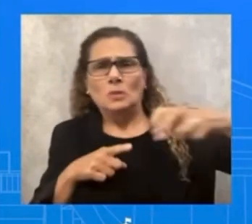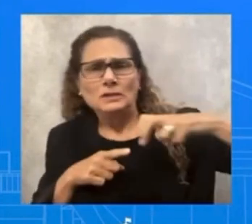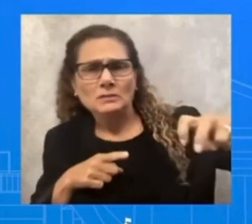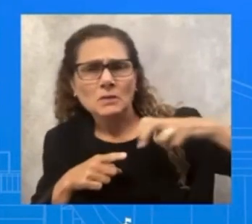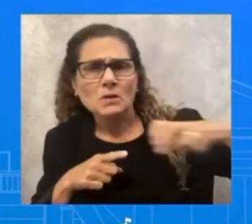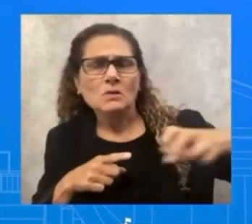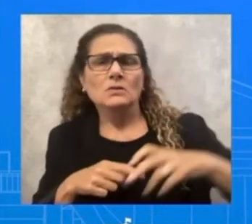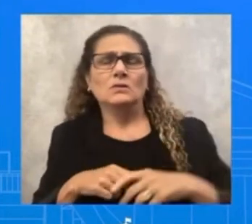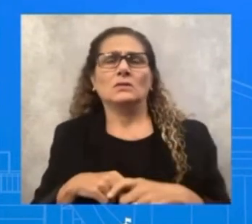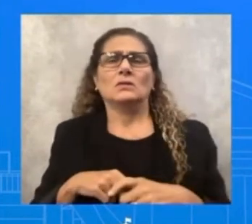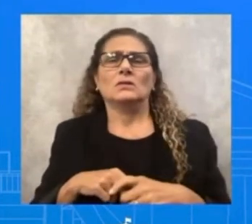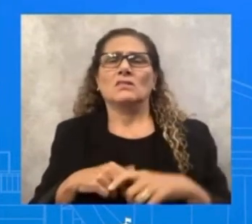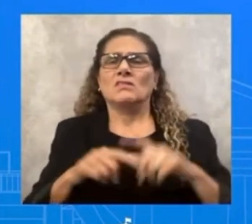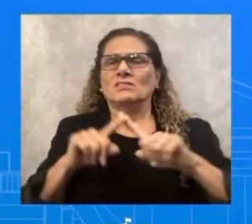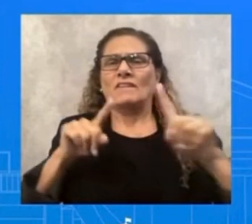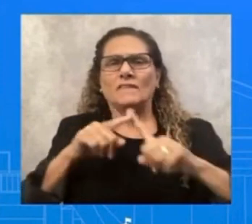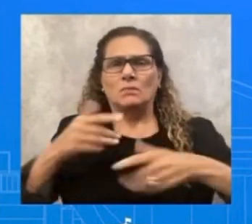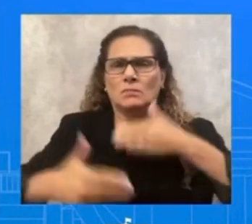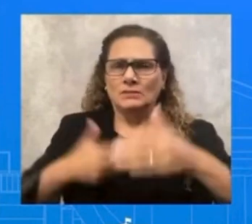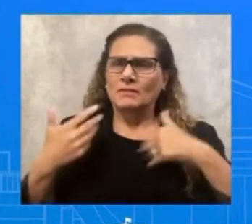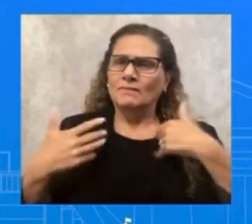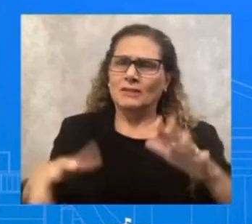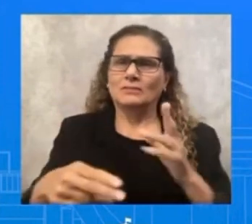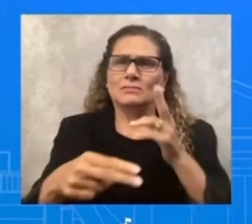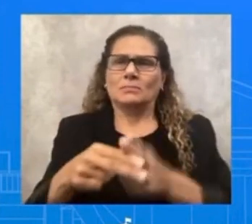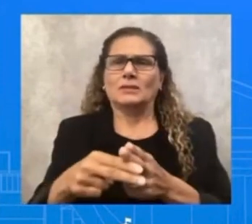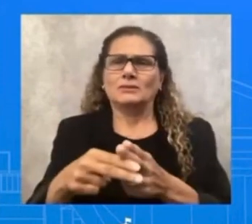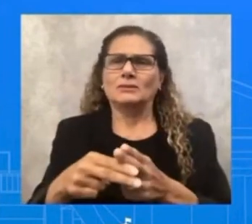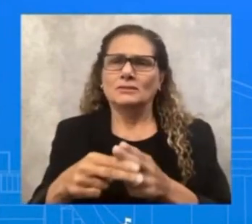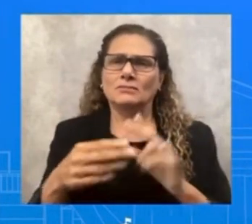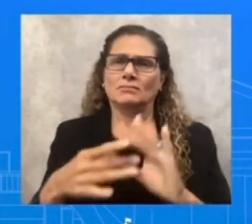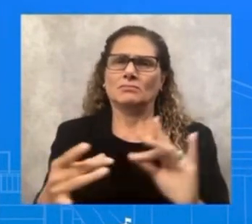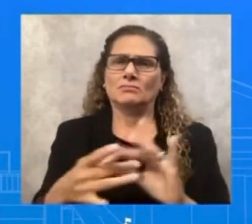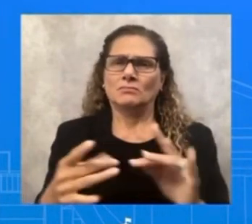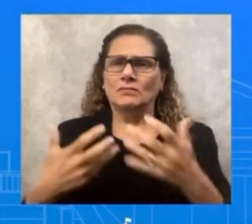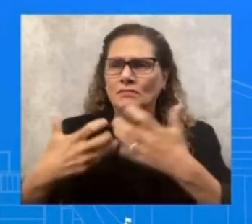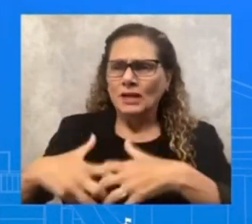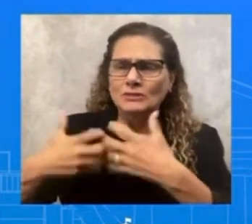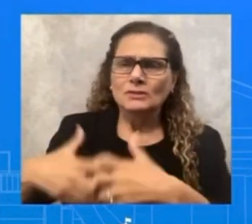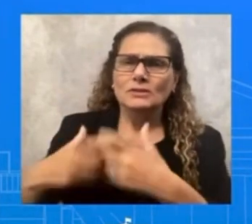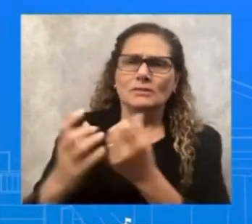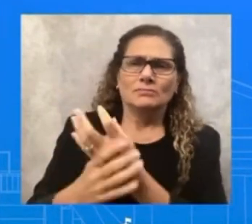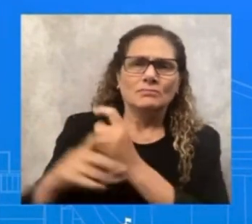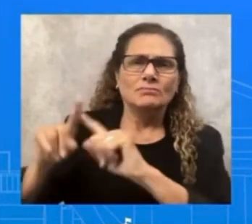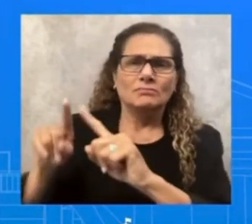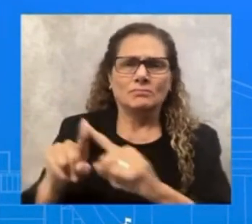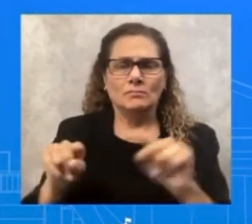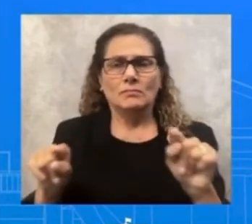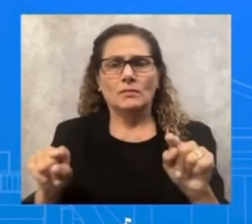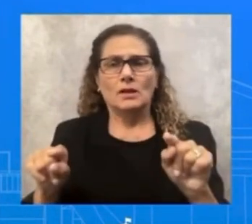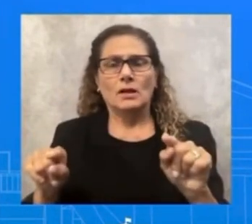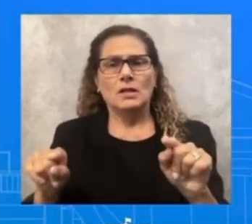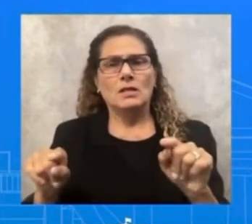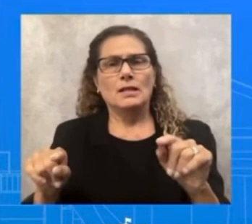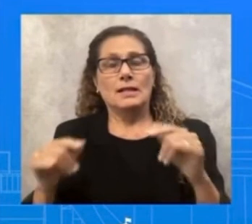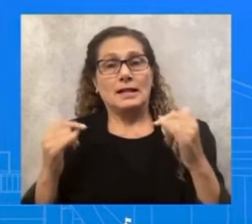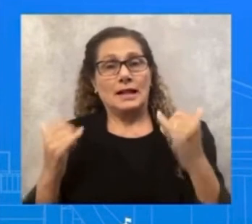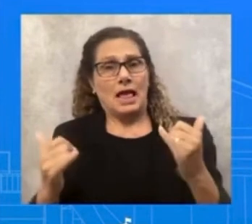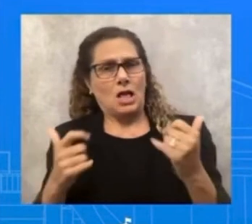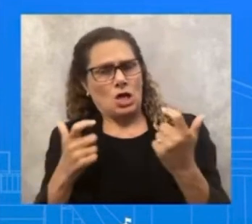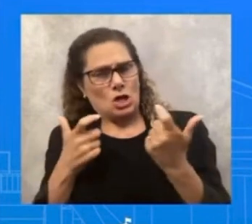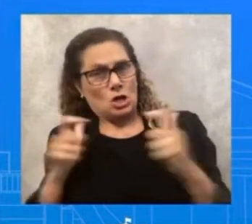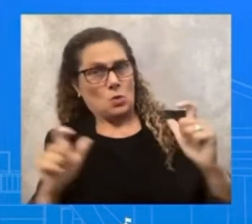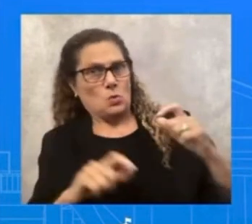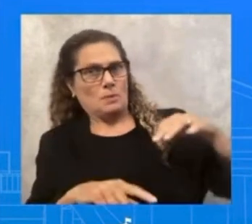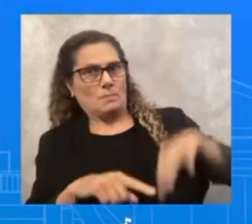I mentioned, industrial processes as well, because it has enormous benefits to the economy, to job creation, to